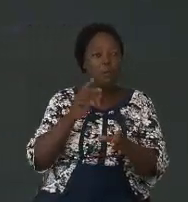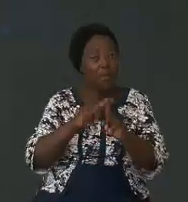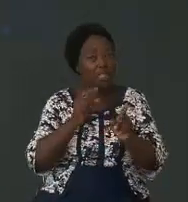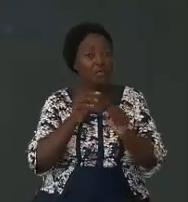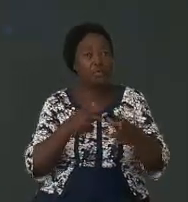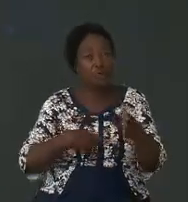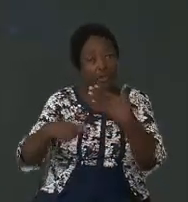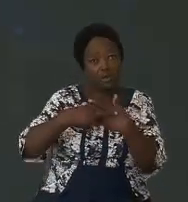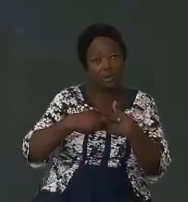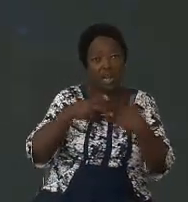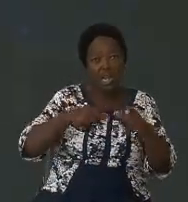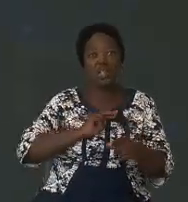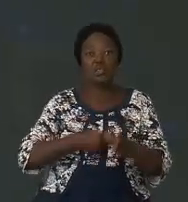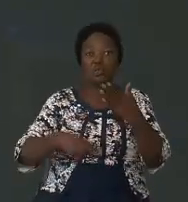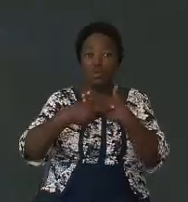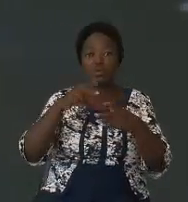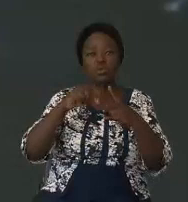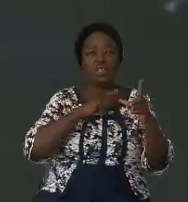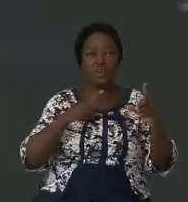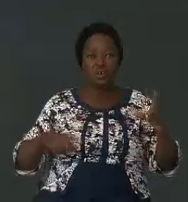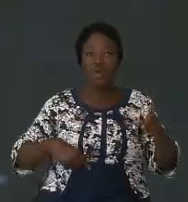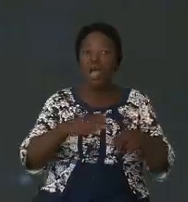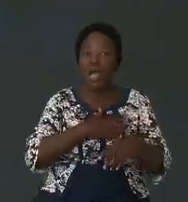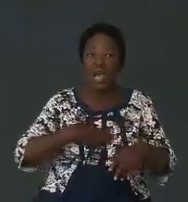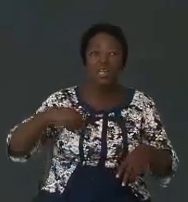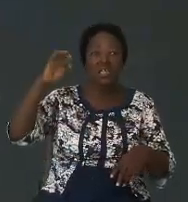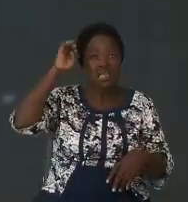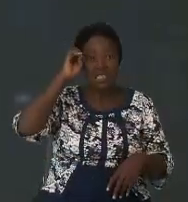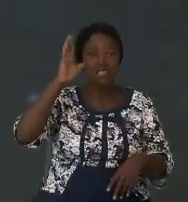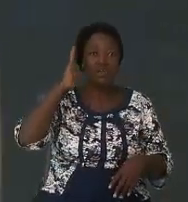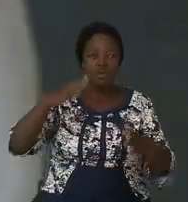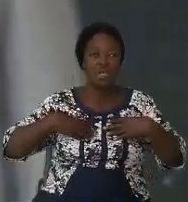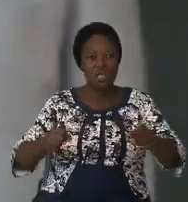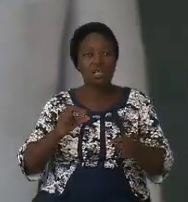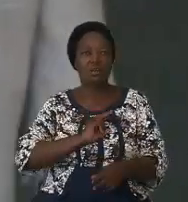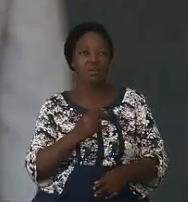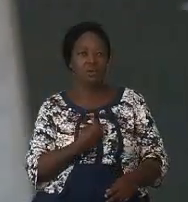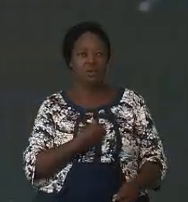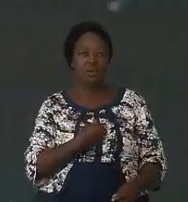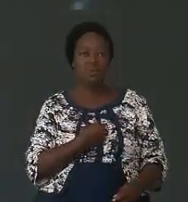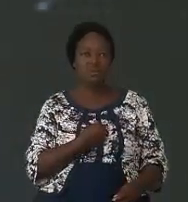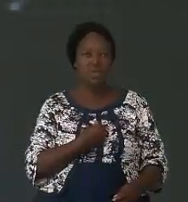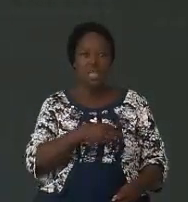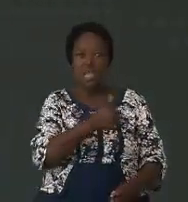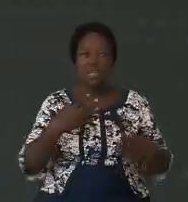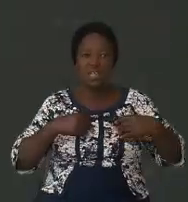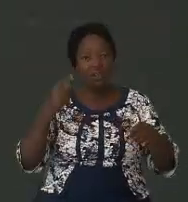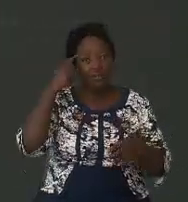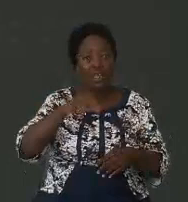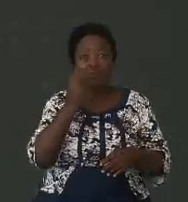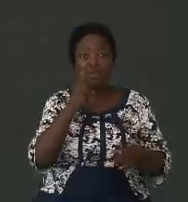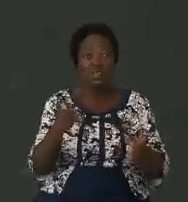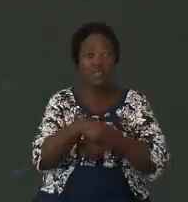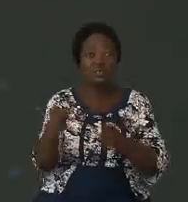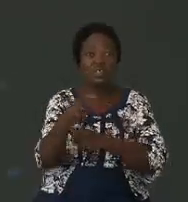if he returns, let us go, let us return unto the Lord, and he will heal